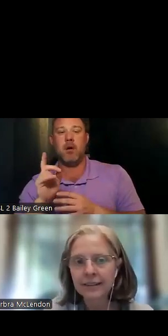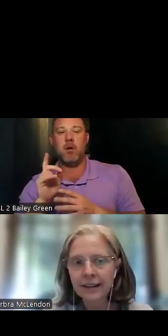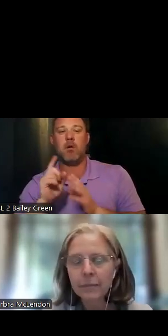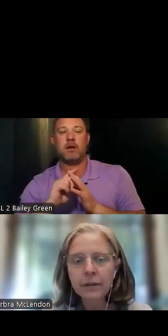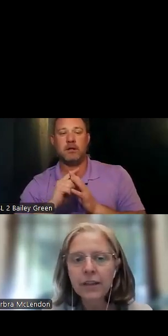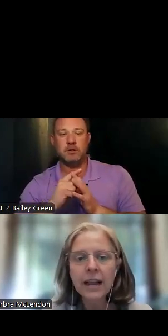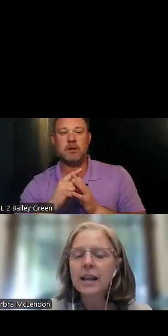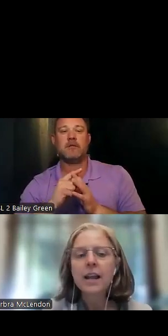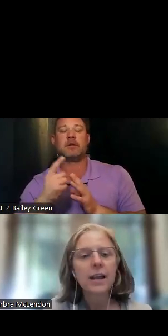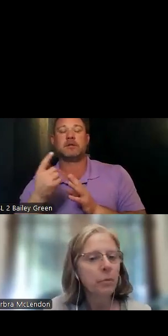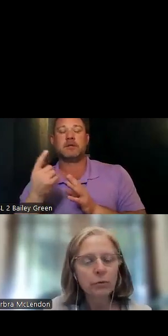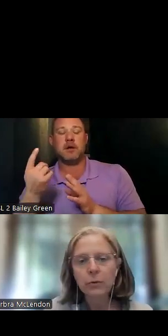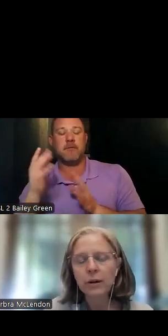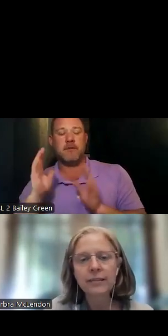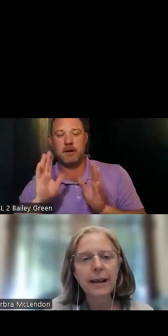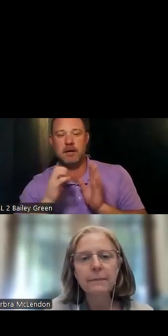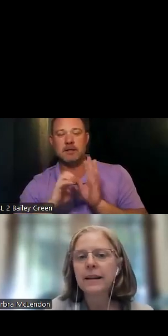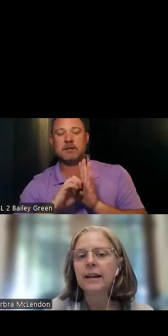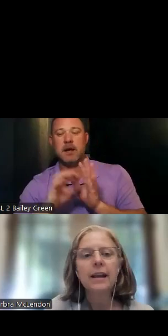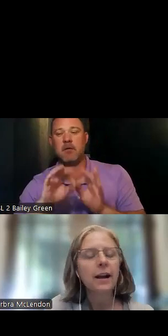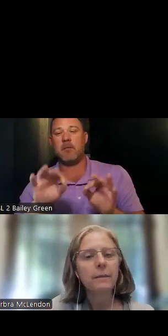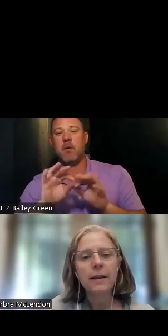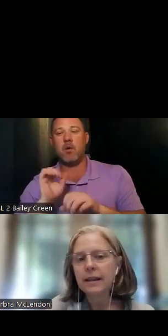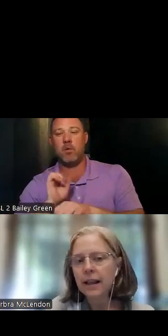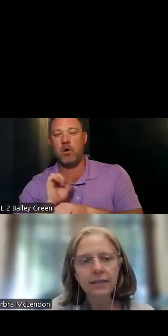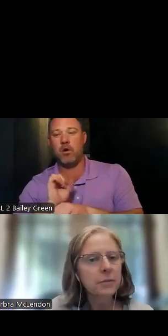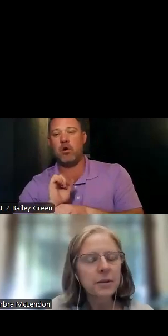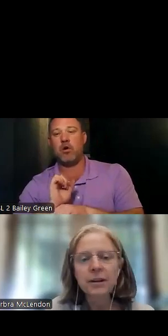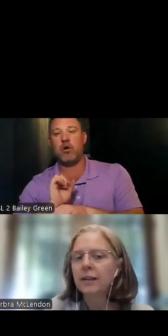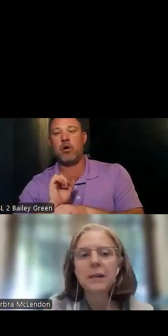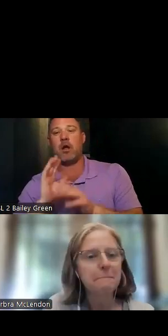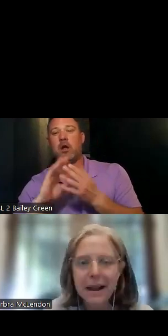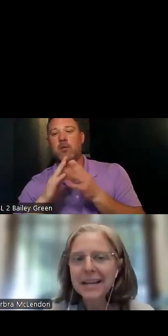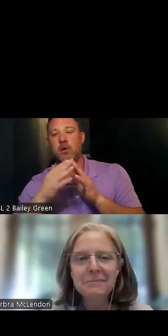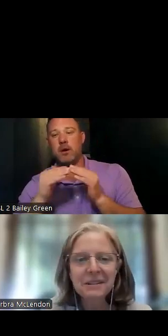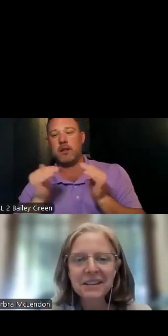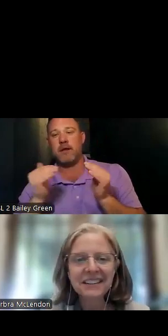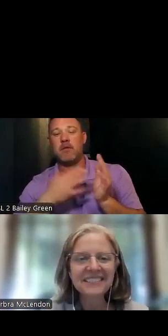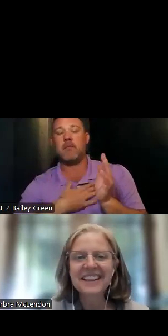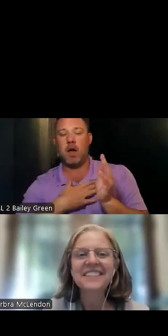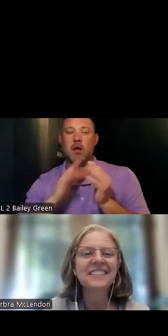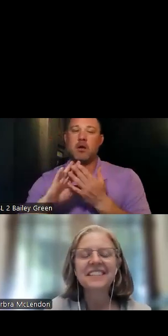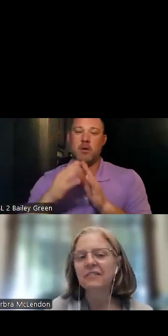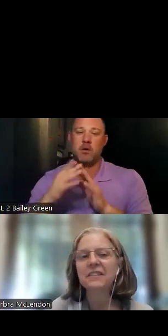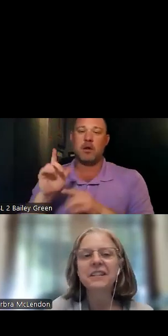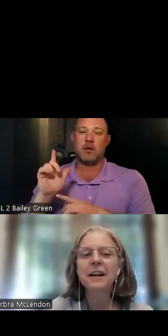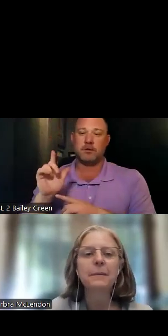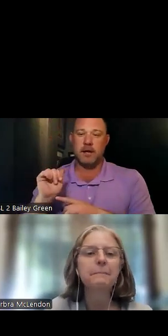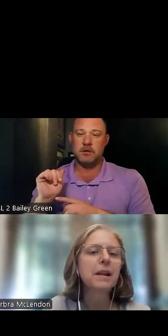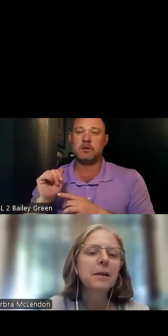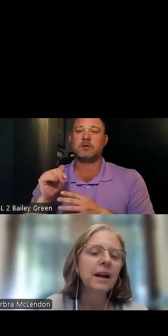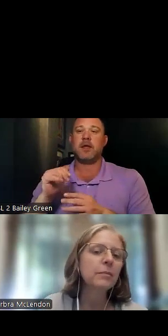fantastic example of that. Important work is happening at the community level in my community in Los Angeles that's